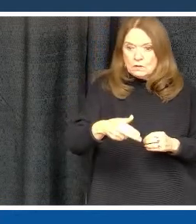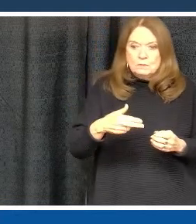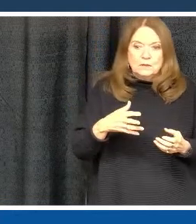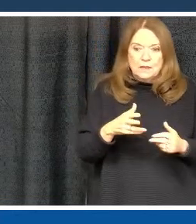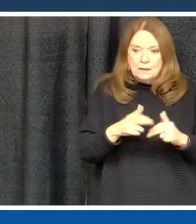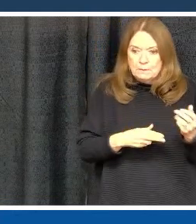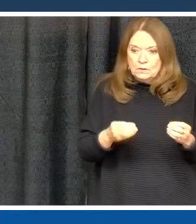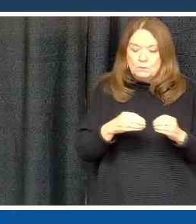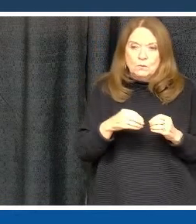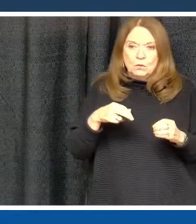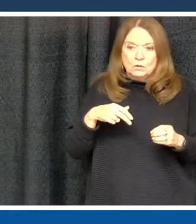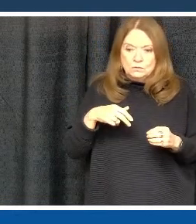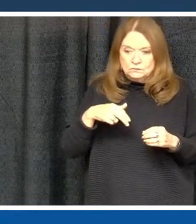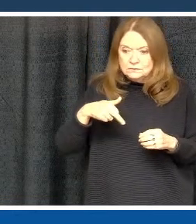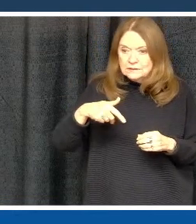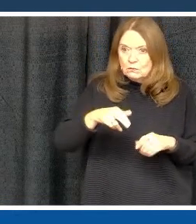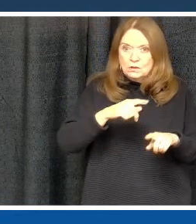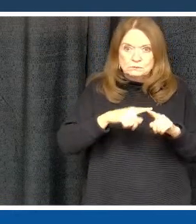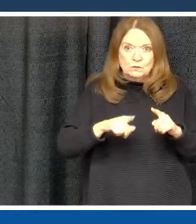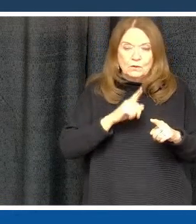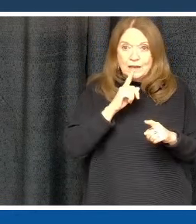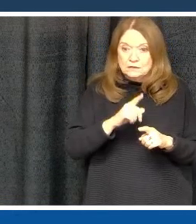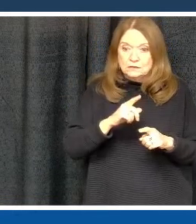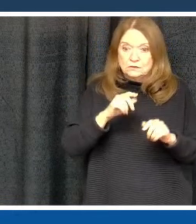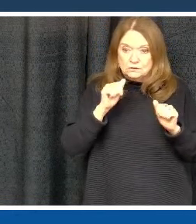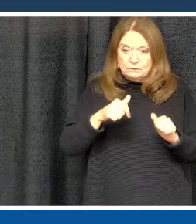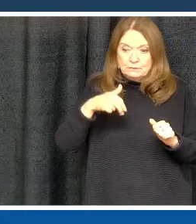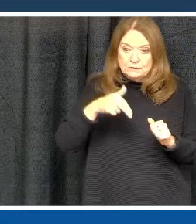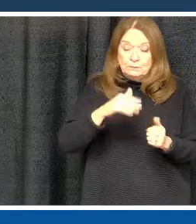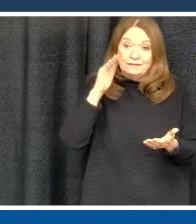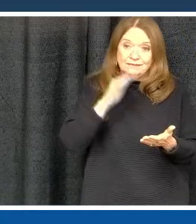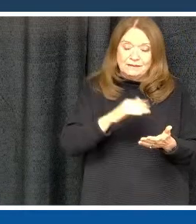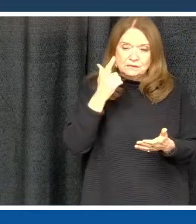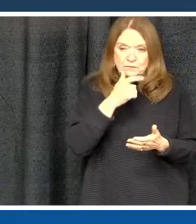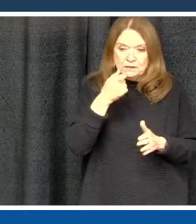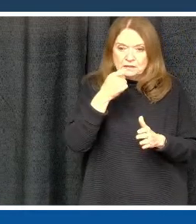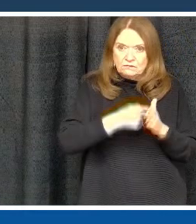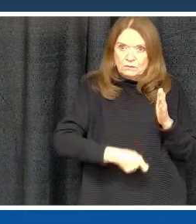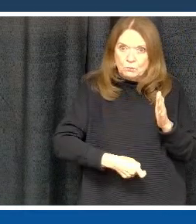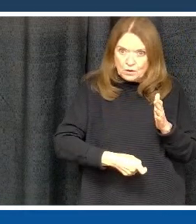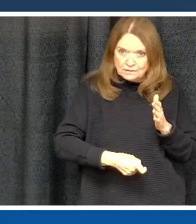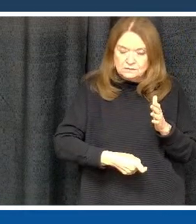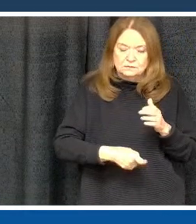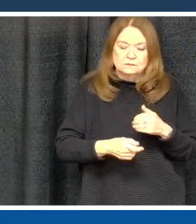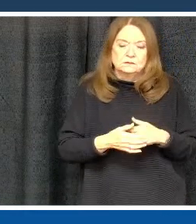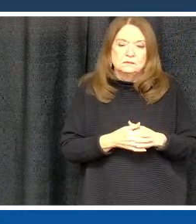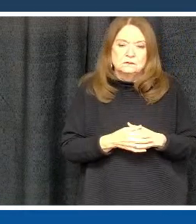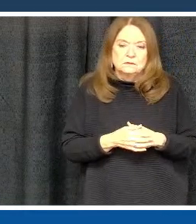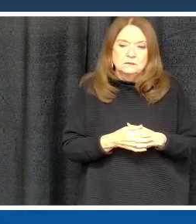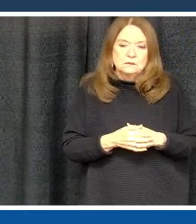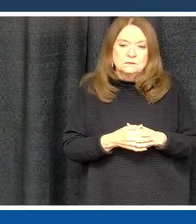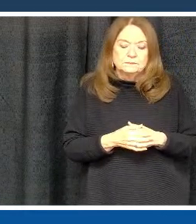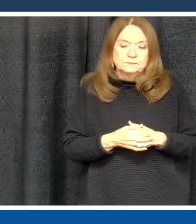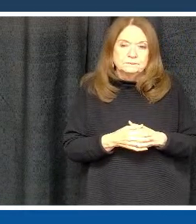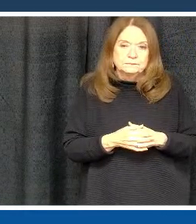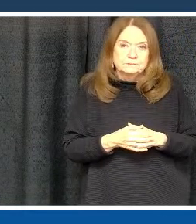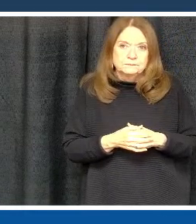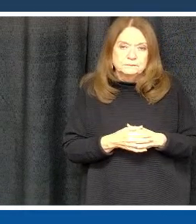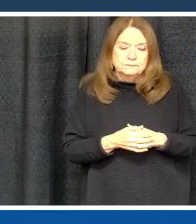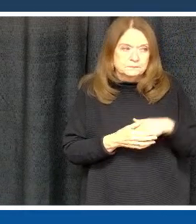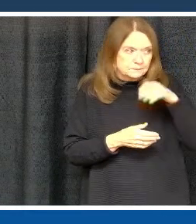build more sidewalks. We're actually going to be able to build less sidewalks because of the price tag that's going to be associated with it.